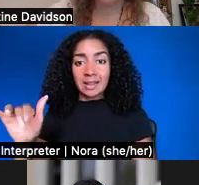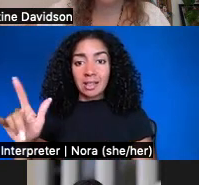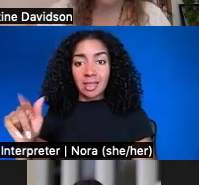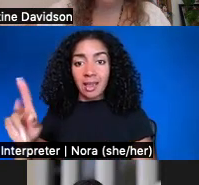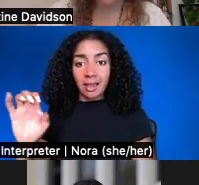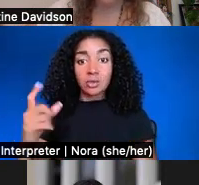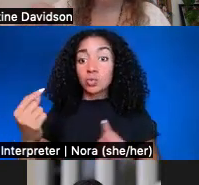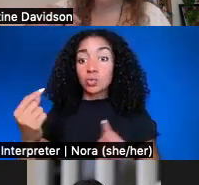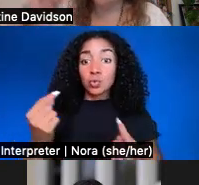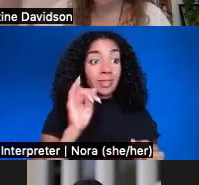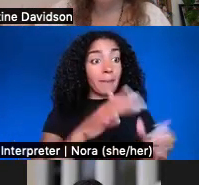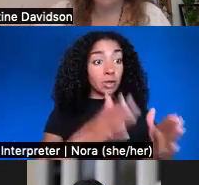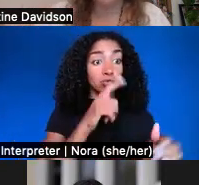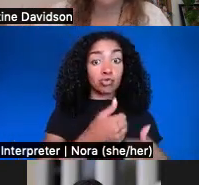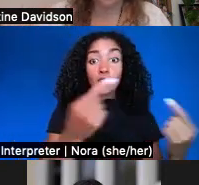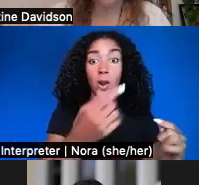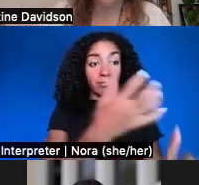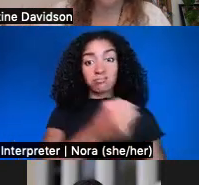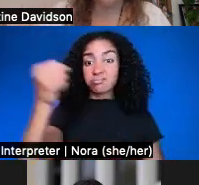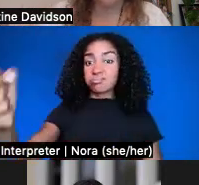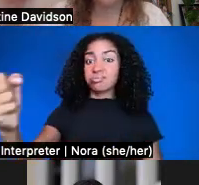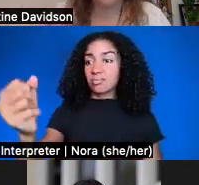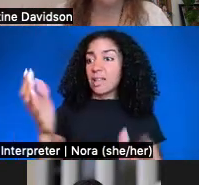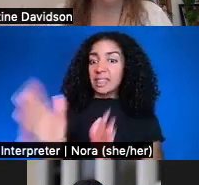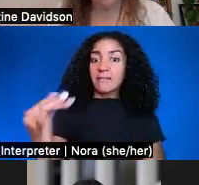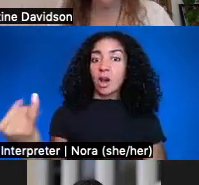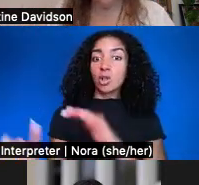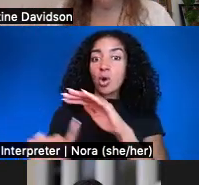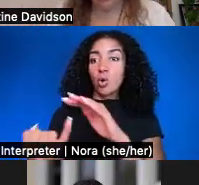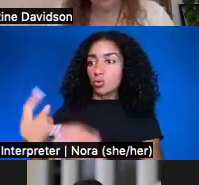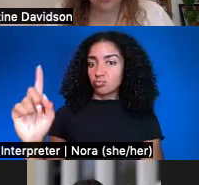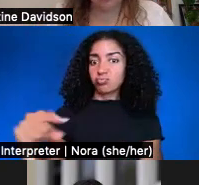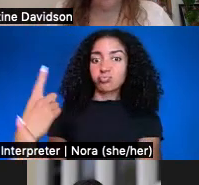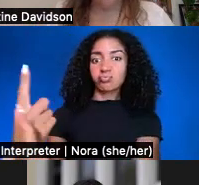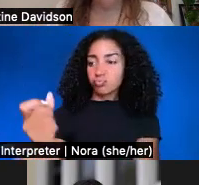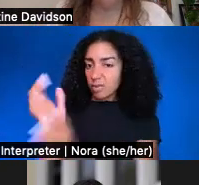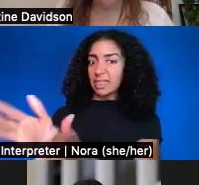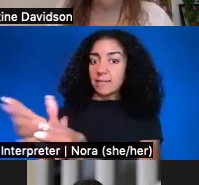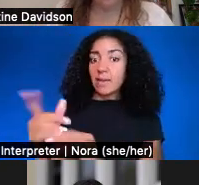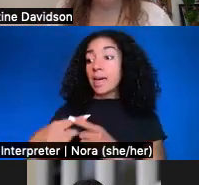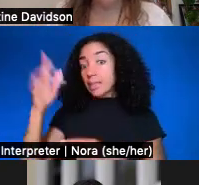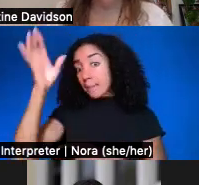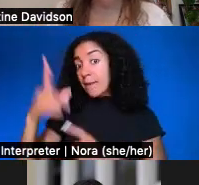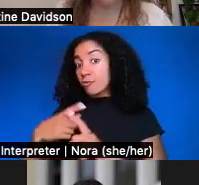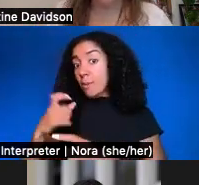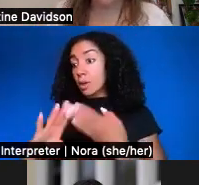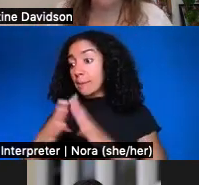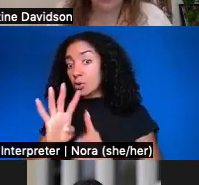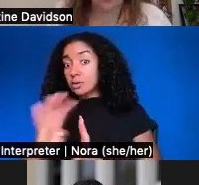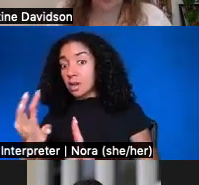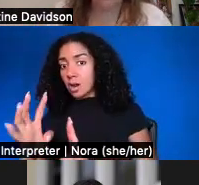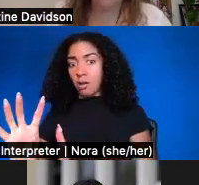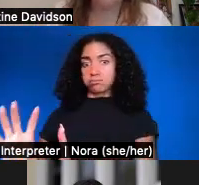of days. And then the men go back and they check on him and they say, talk to us about the harm that you've caused